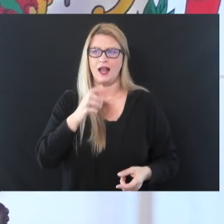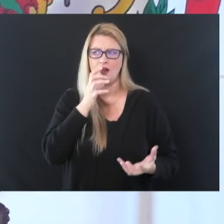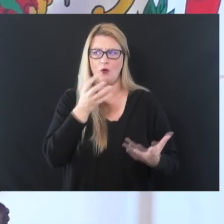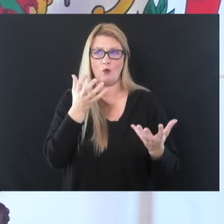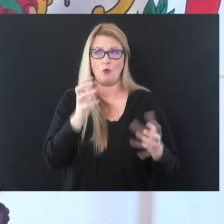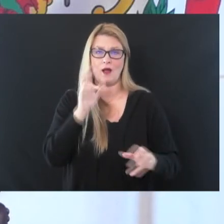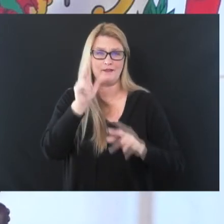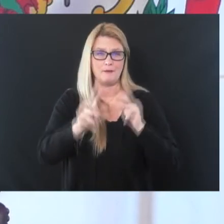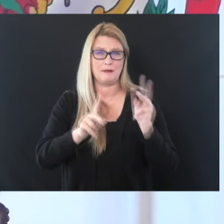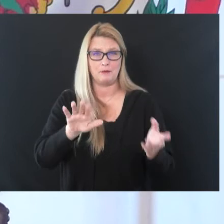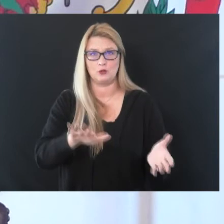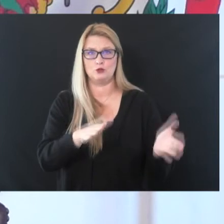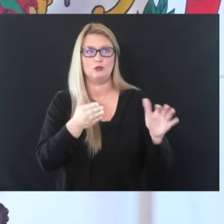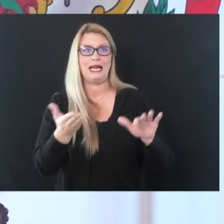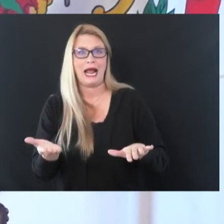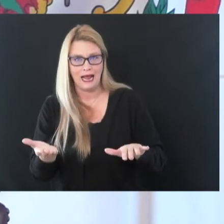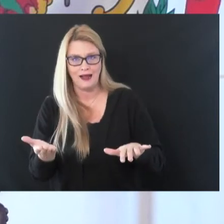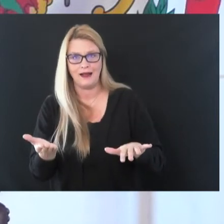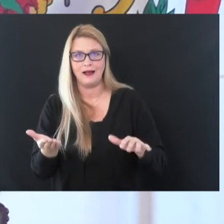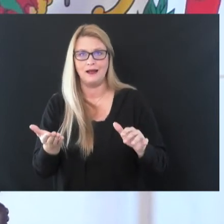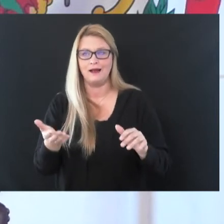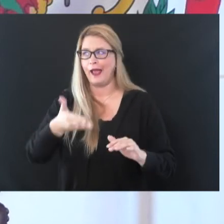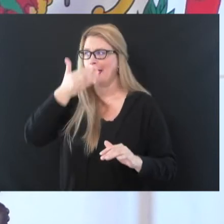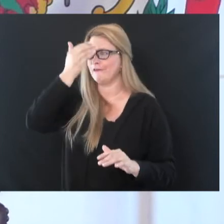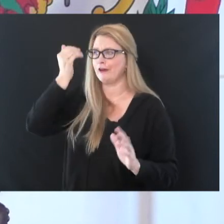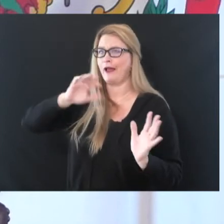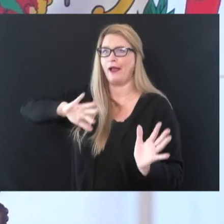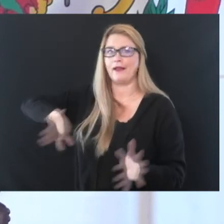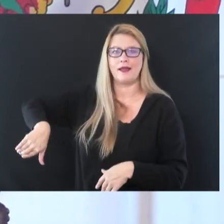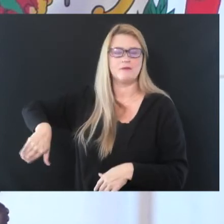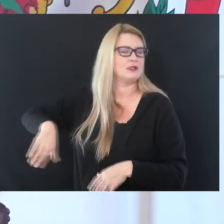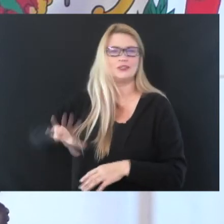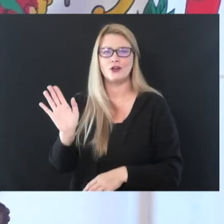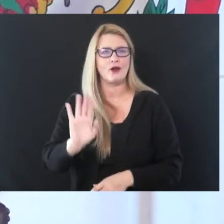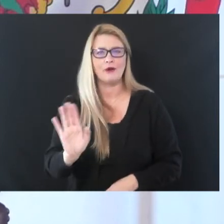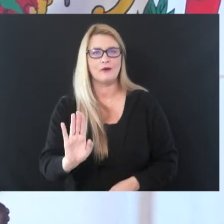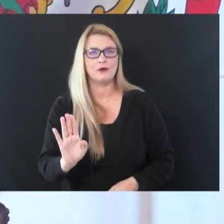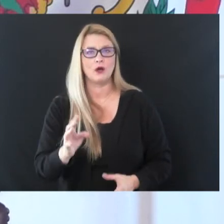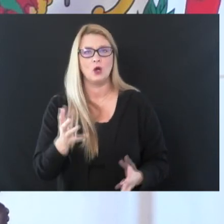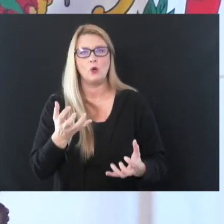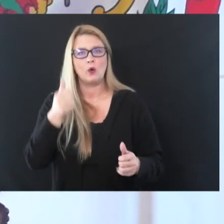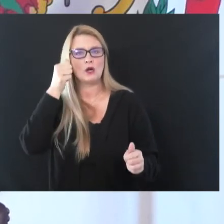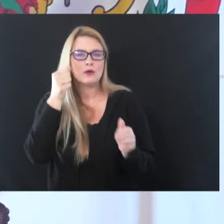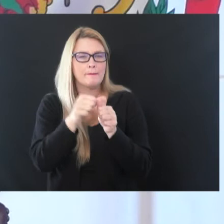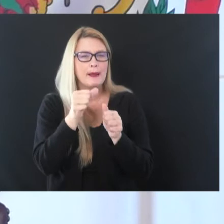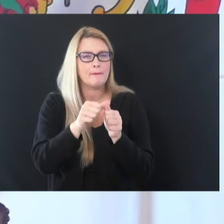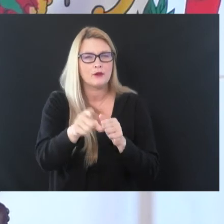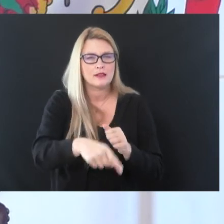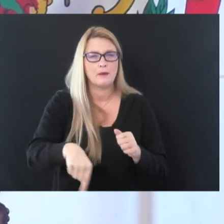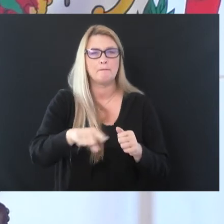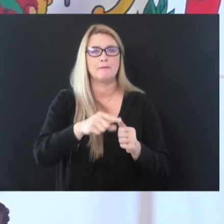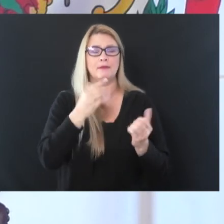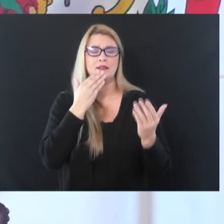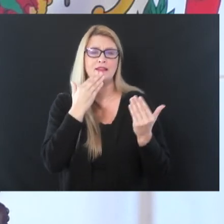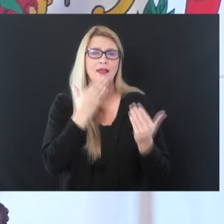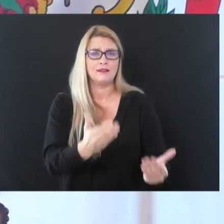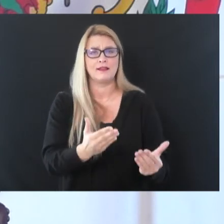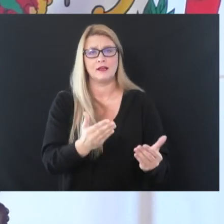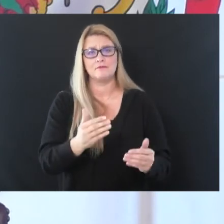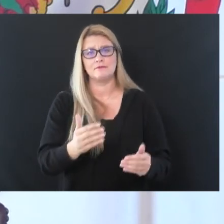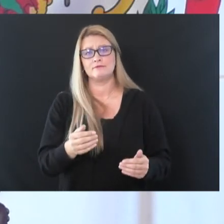in vain. We're going to remember them. We're going to thank them for all that they gave us every day. And we're going to